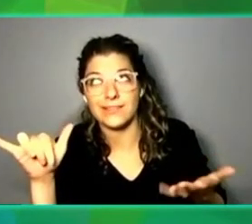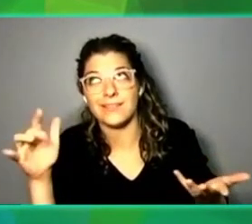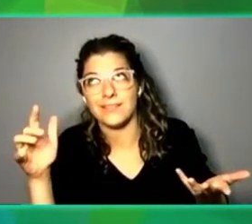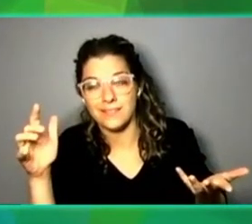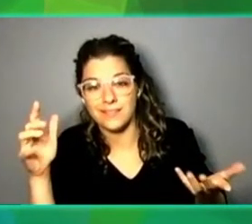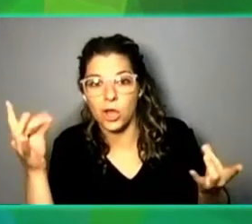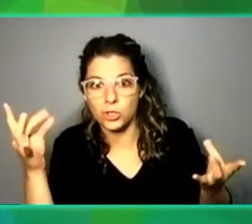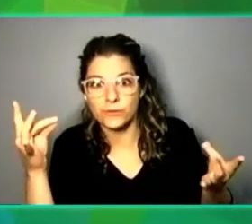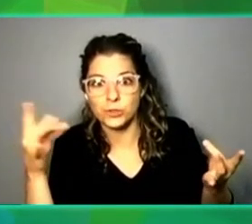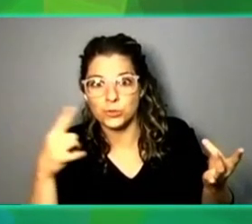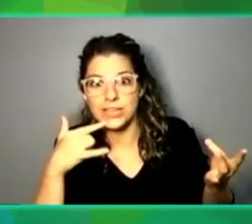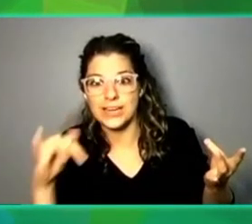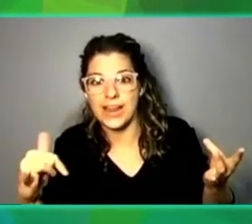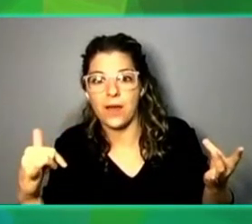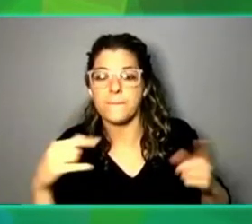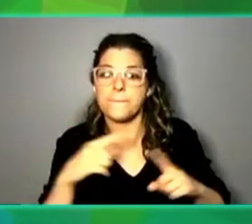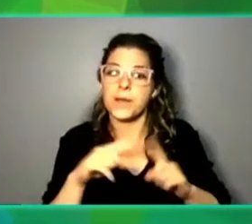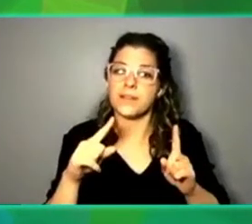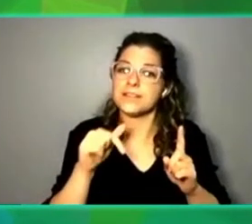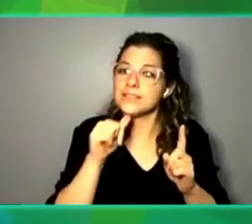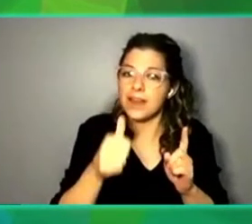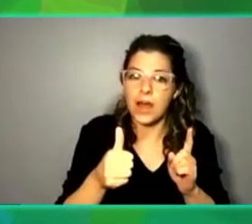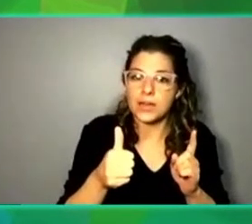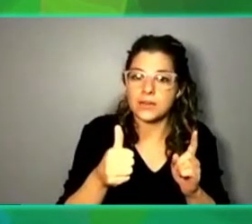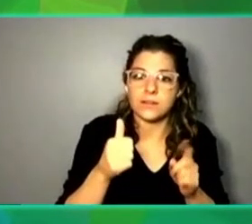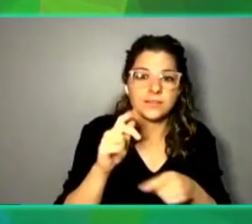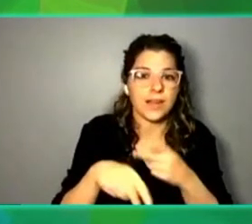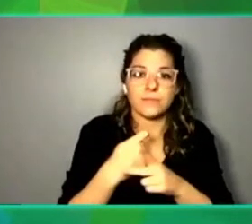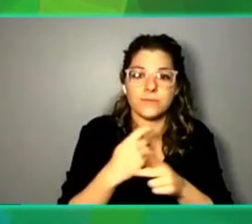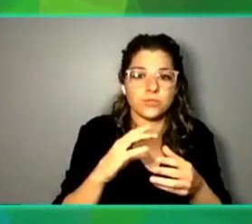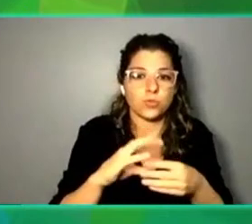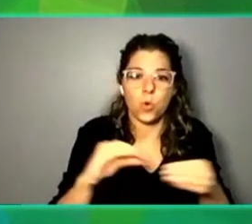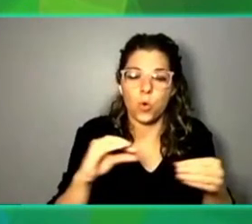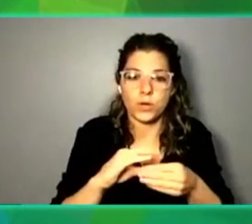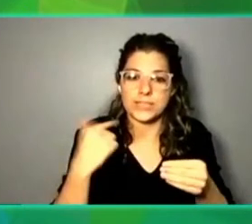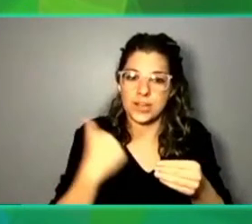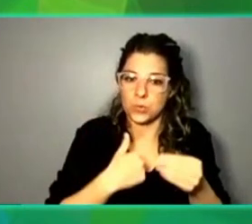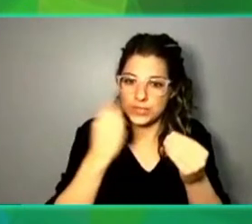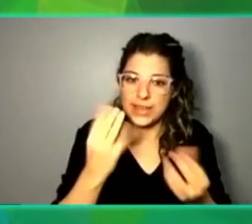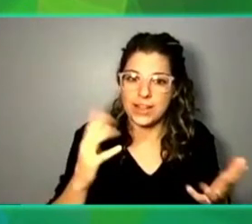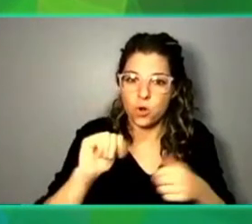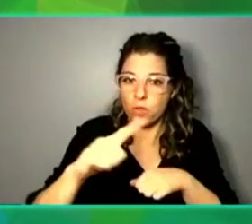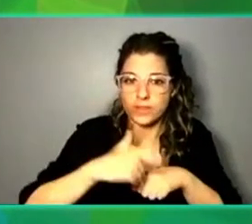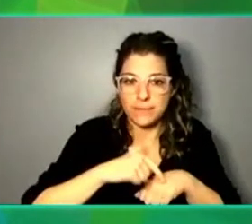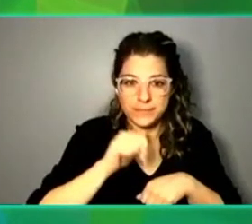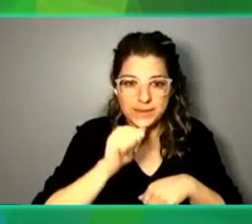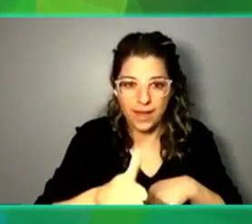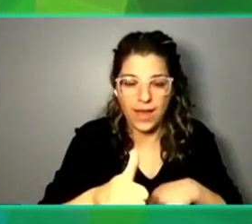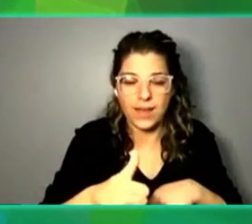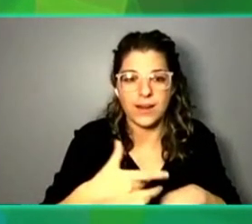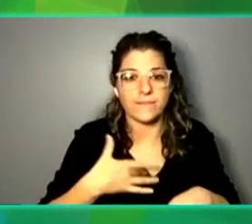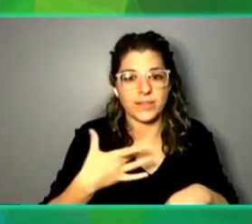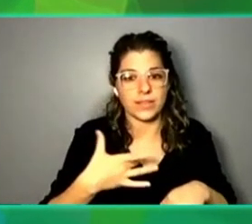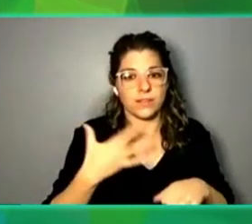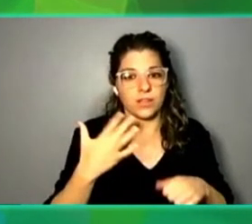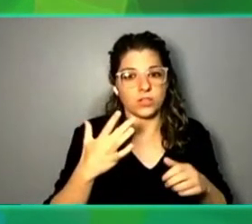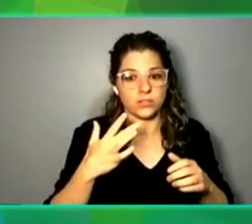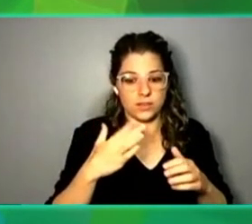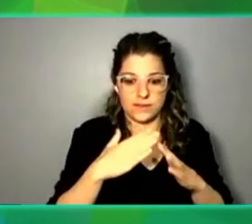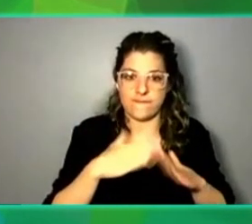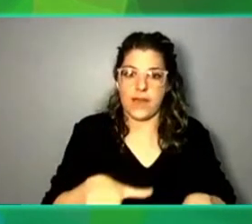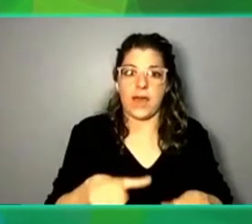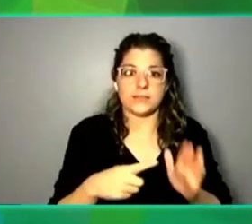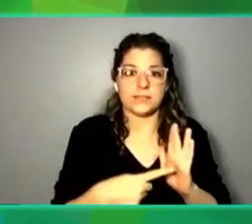controversial to say now, but it's, this is, you know, not these types of stories that we're telling all the time. And I do feel like there's a class divide sometimes